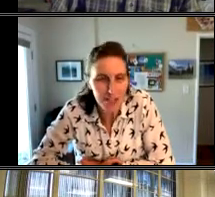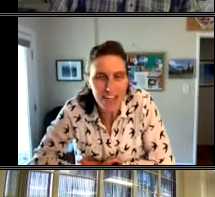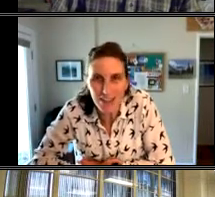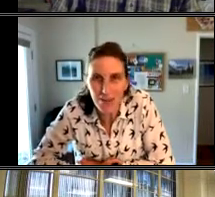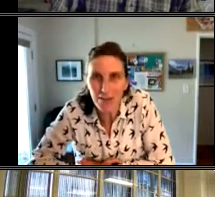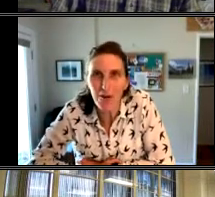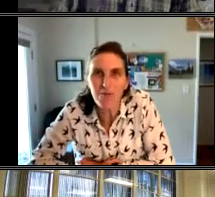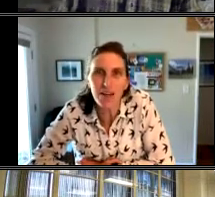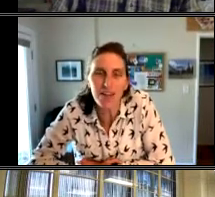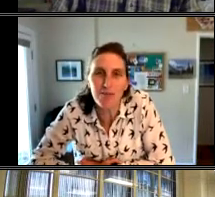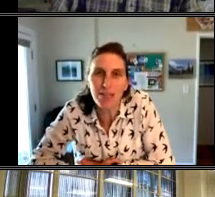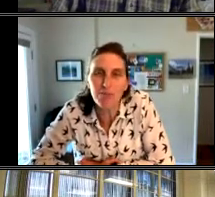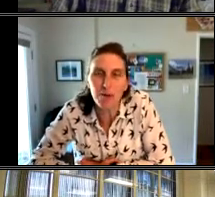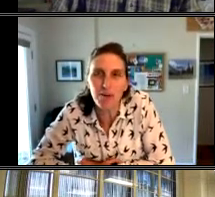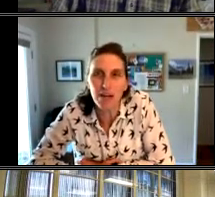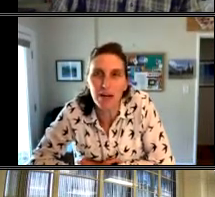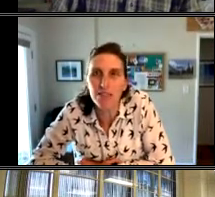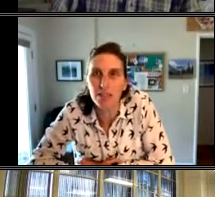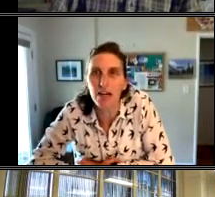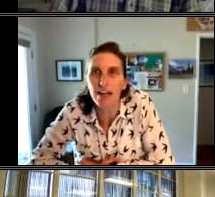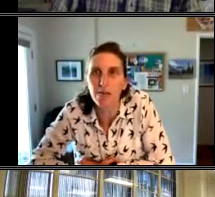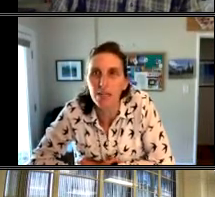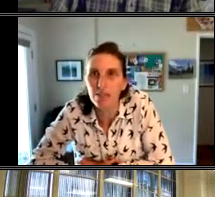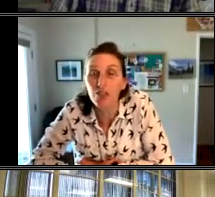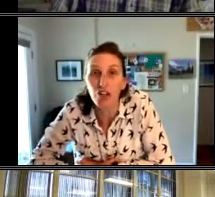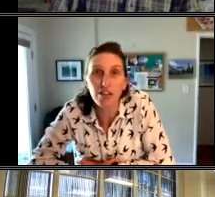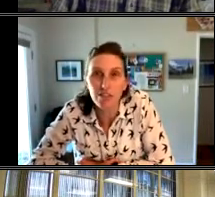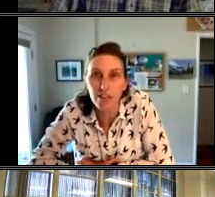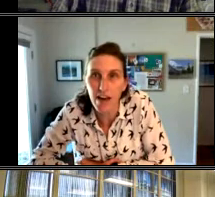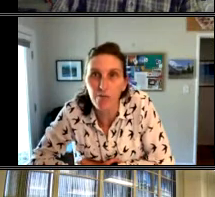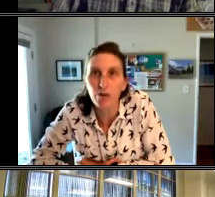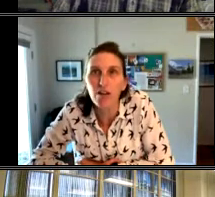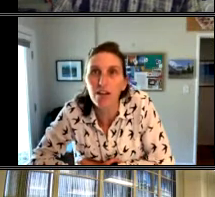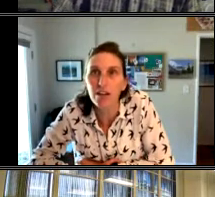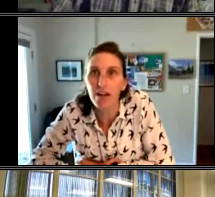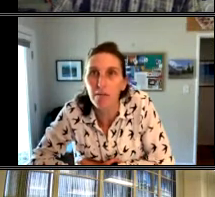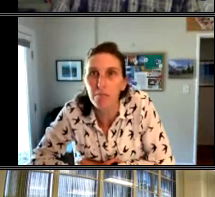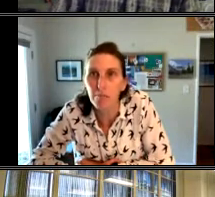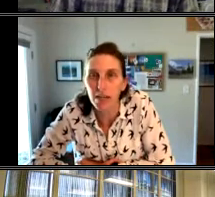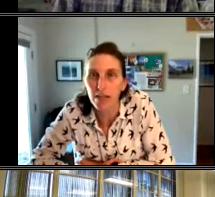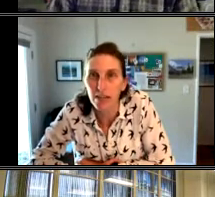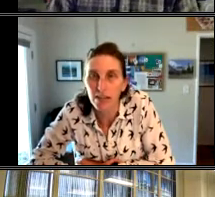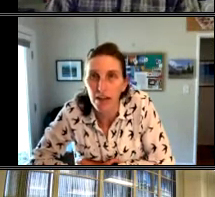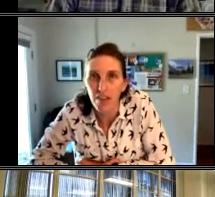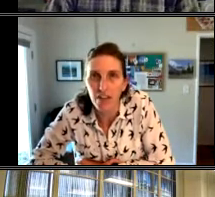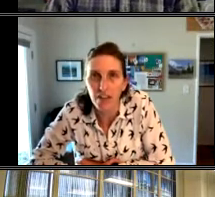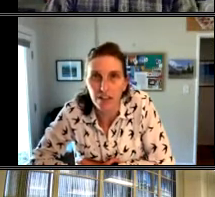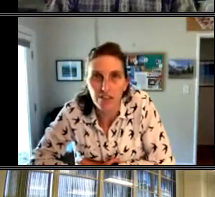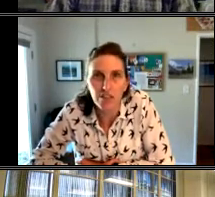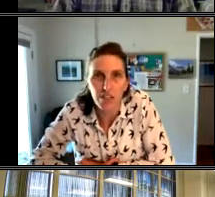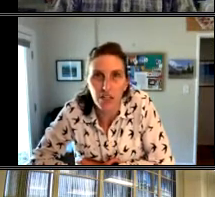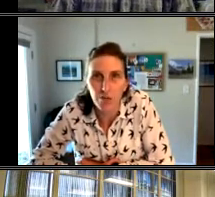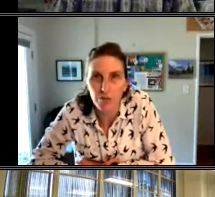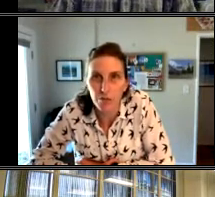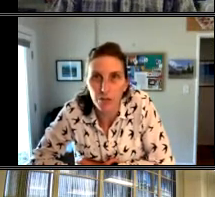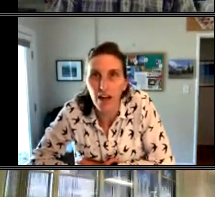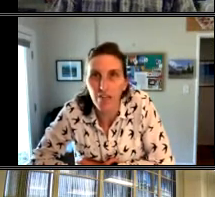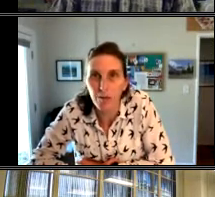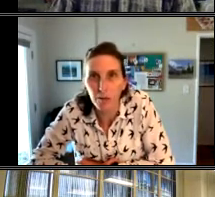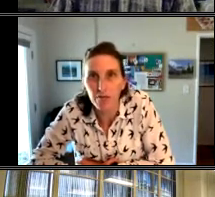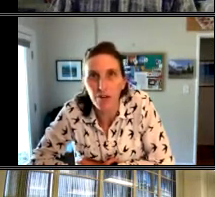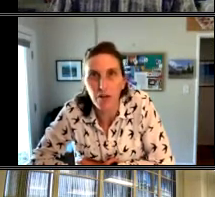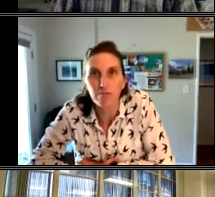grant, if we get the grant from the RAISE program, to kind of be a start to that work. But I think there's,